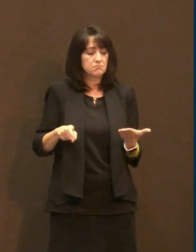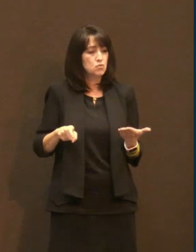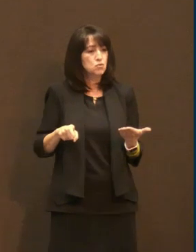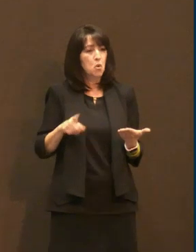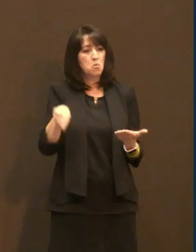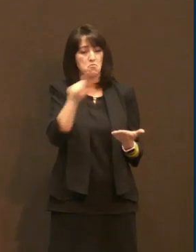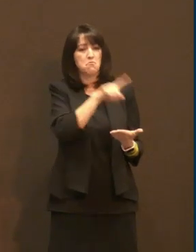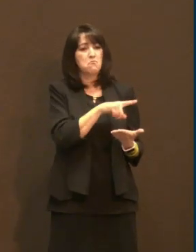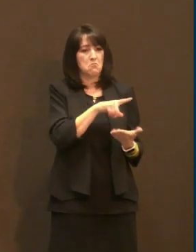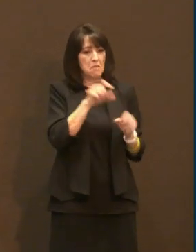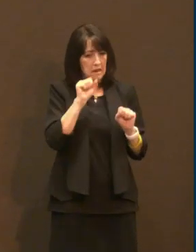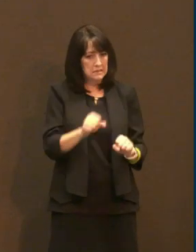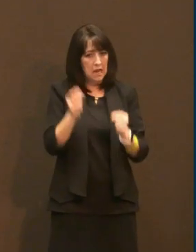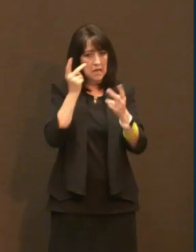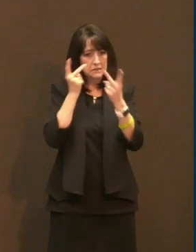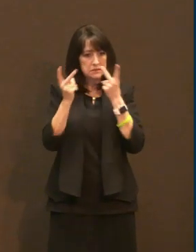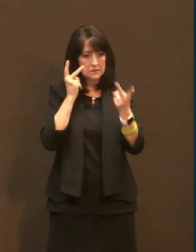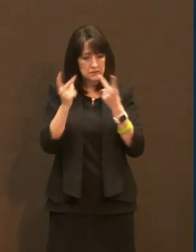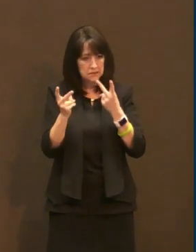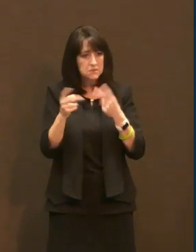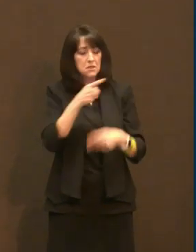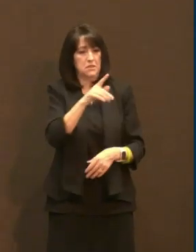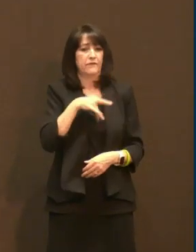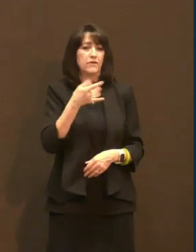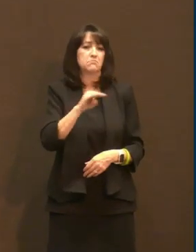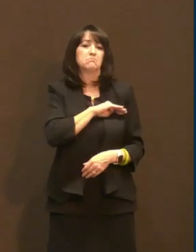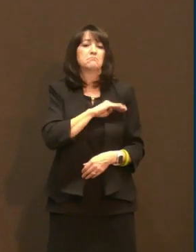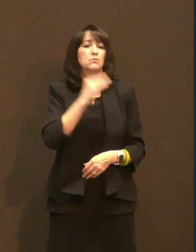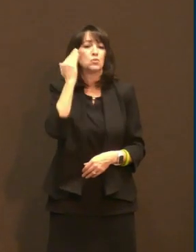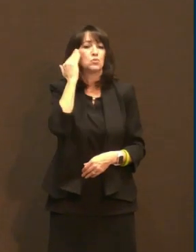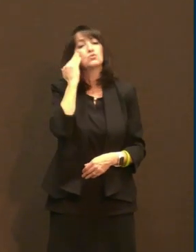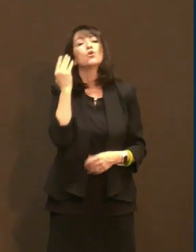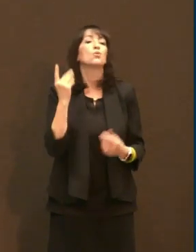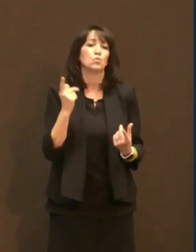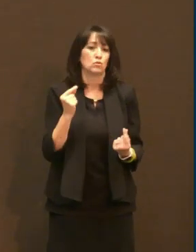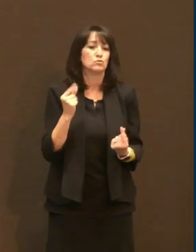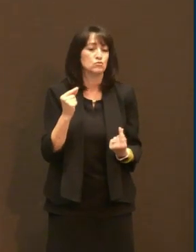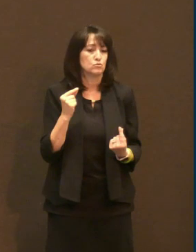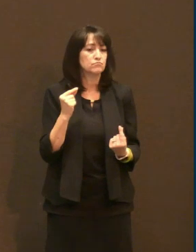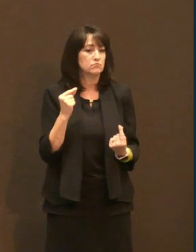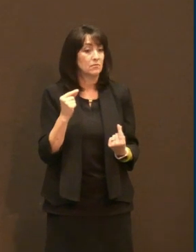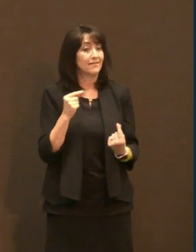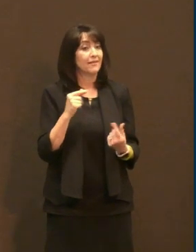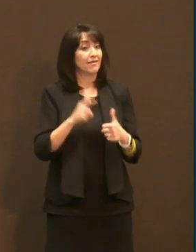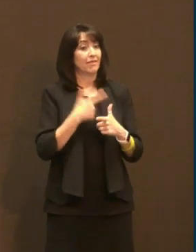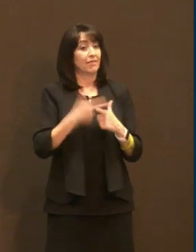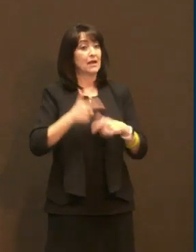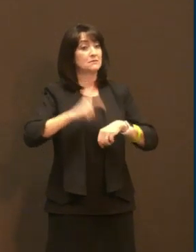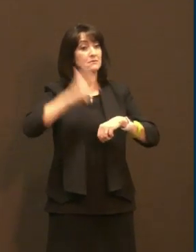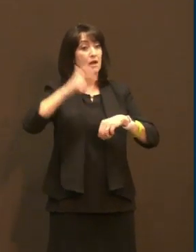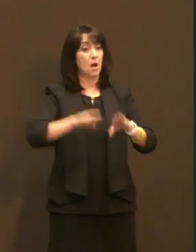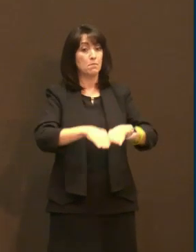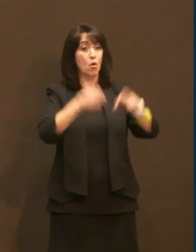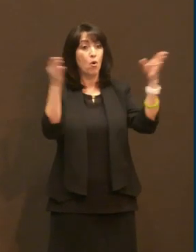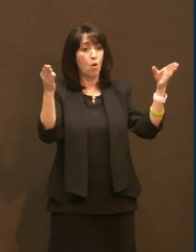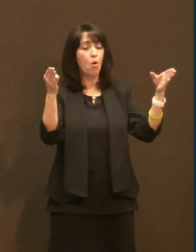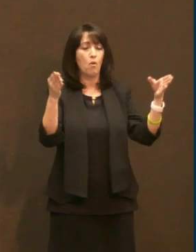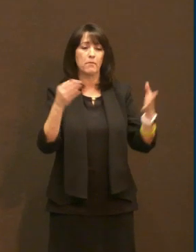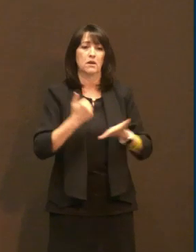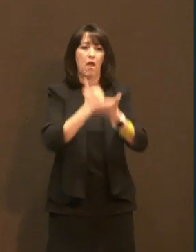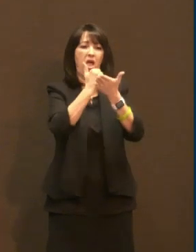Businesses will link up with each other, and again, it's hopefully one thing that makes the reopening process a little bit easier. And